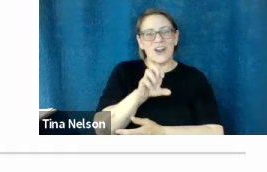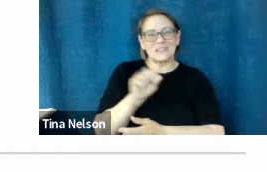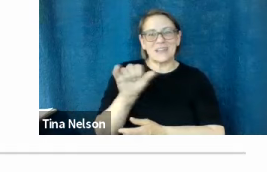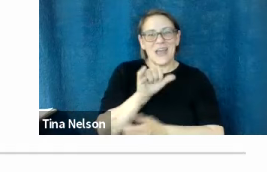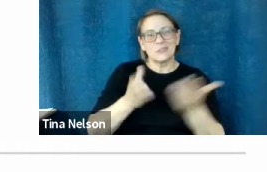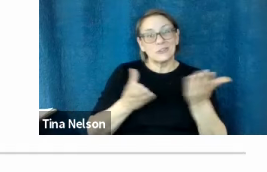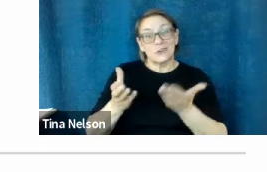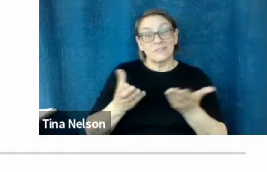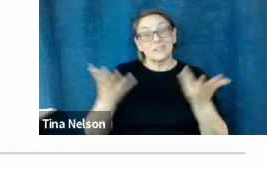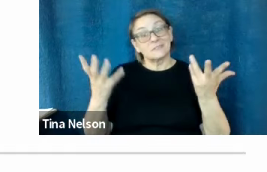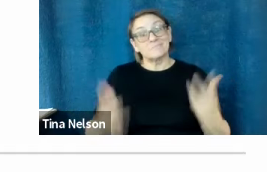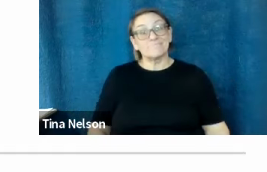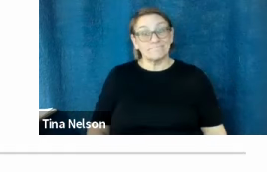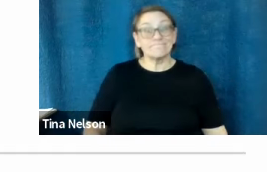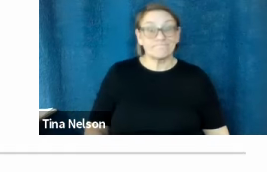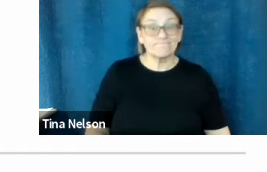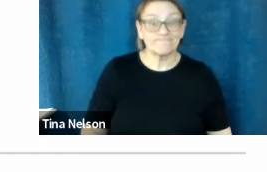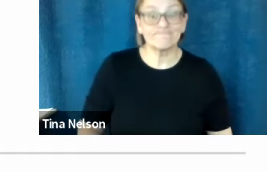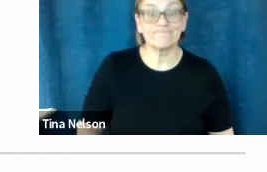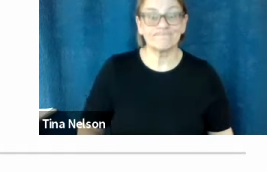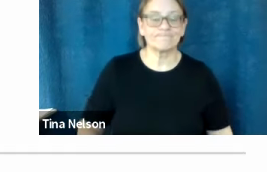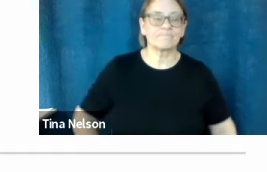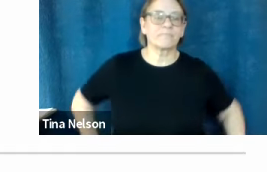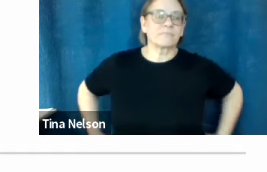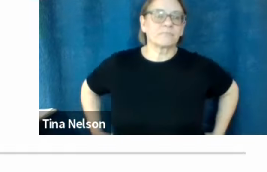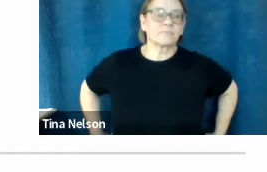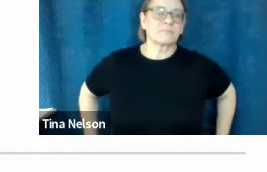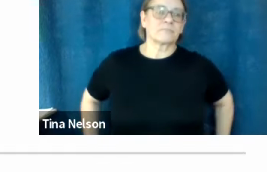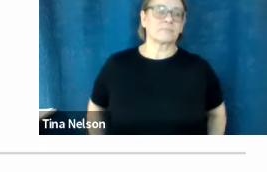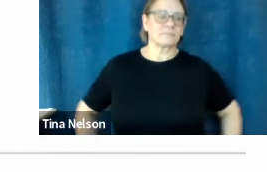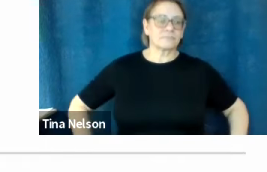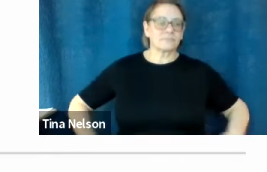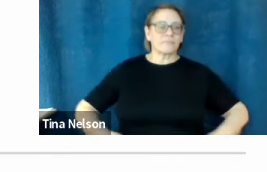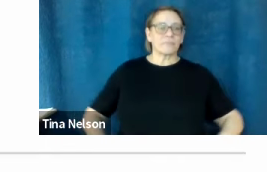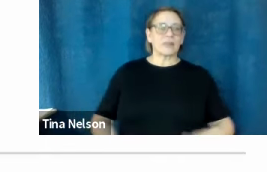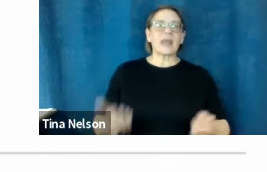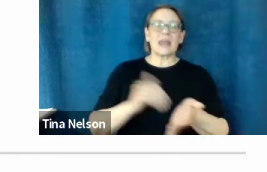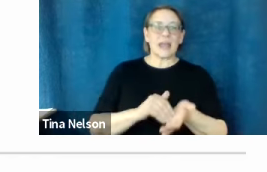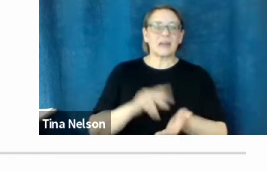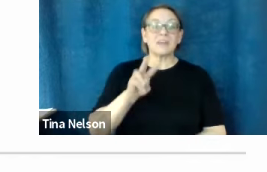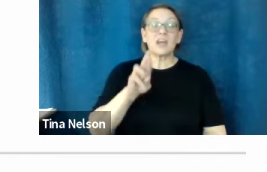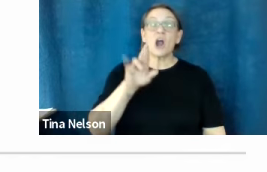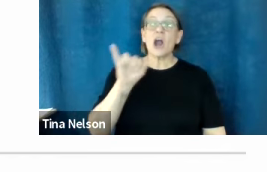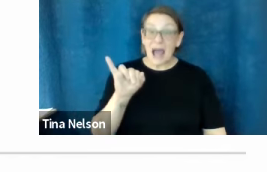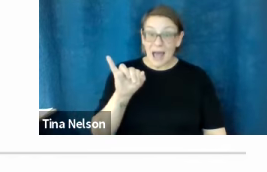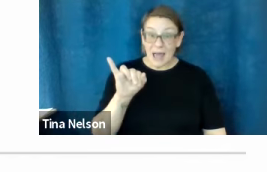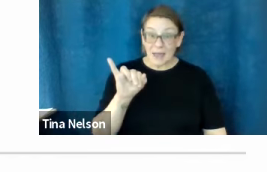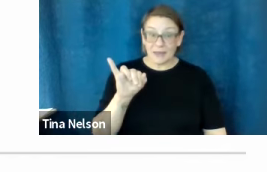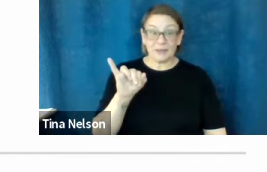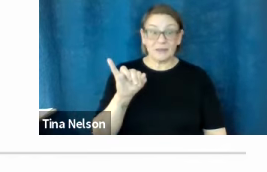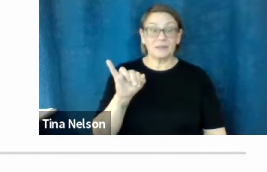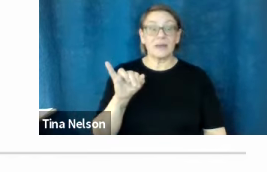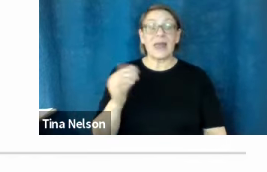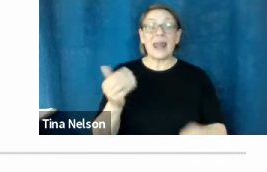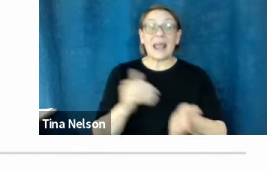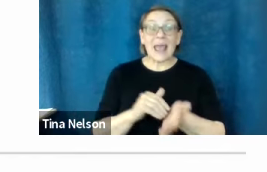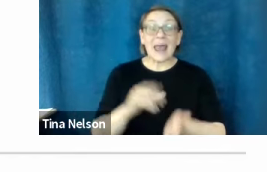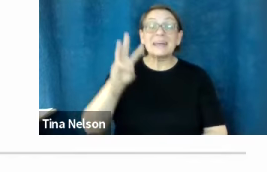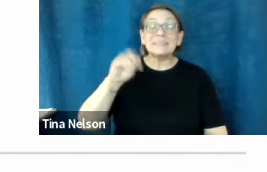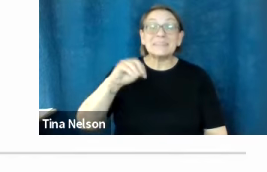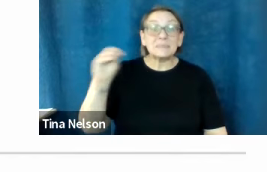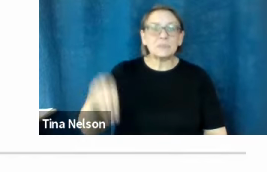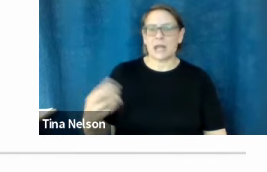service. So it's unfortunate. And here we are again, yeah, with VRI over a resounding 60